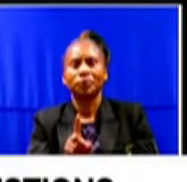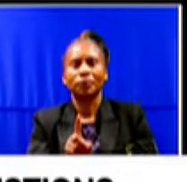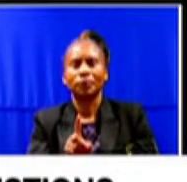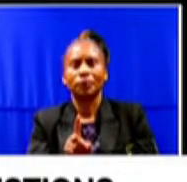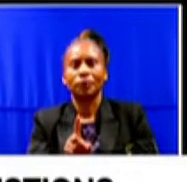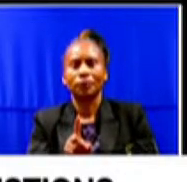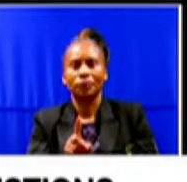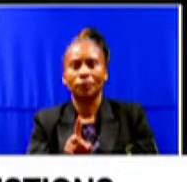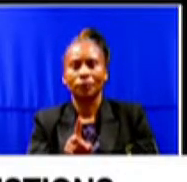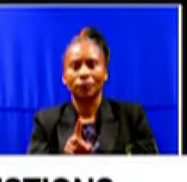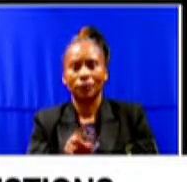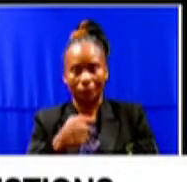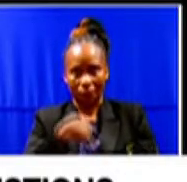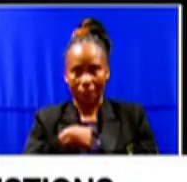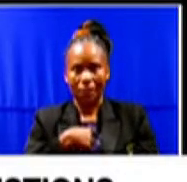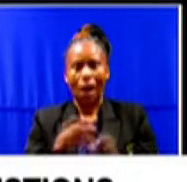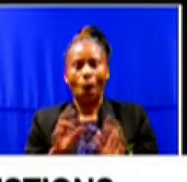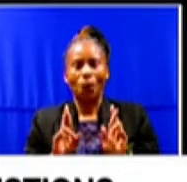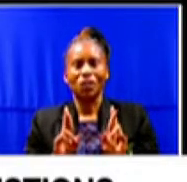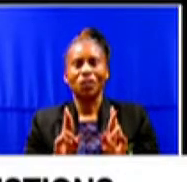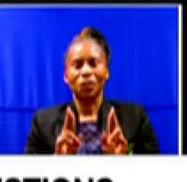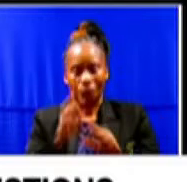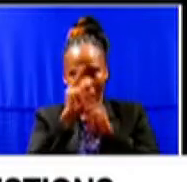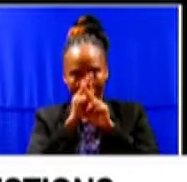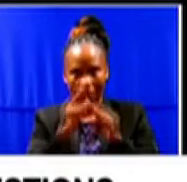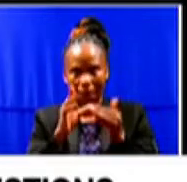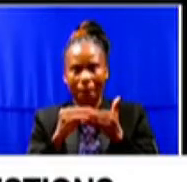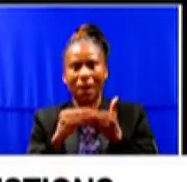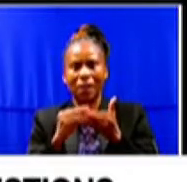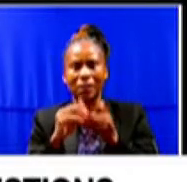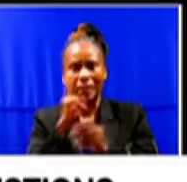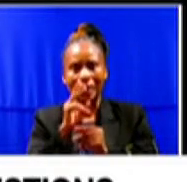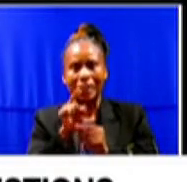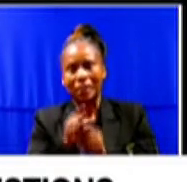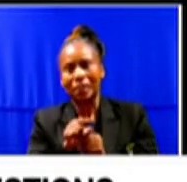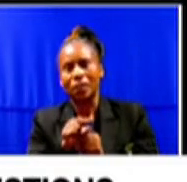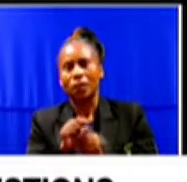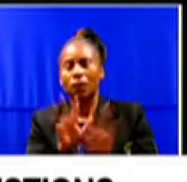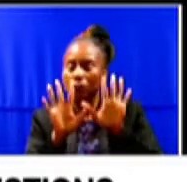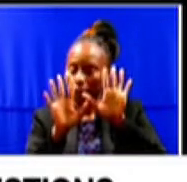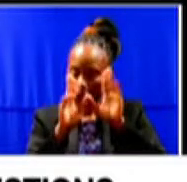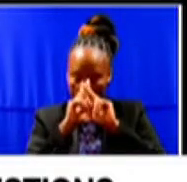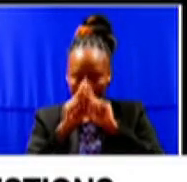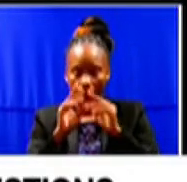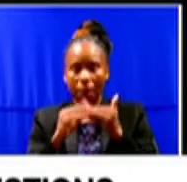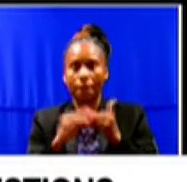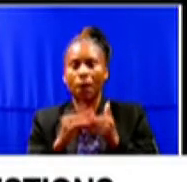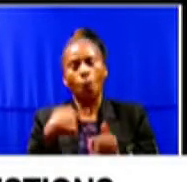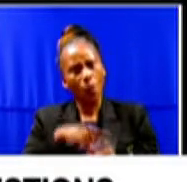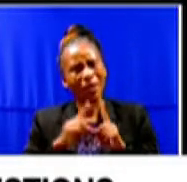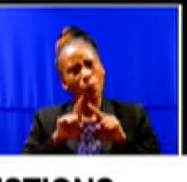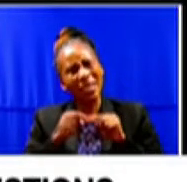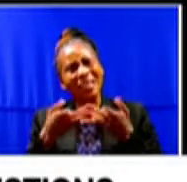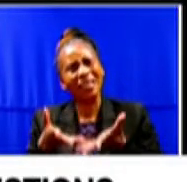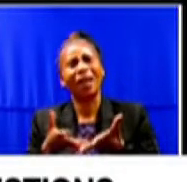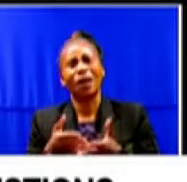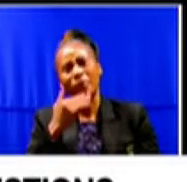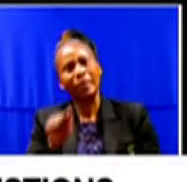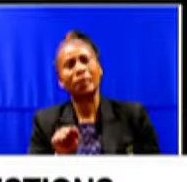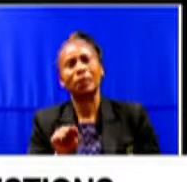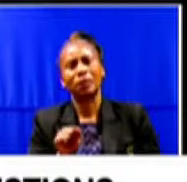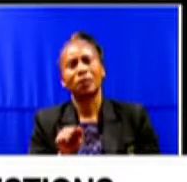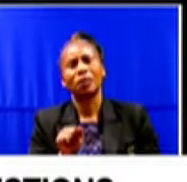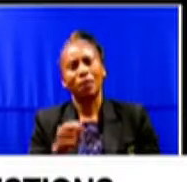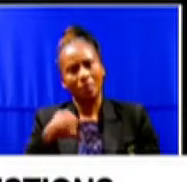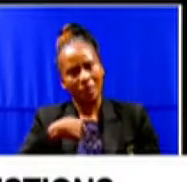I do wish honourable members could recognize the effect. Honourable Member, we are talking here from the chair. Can you have